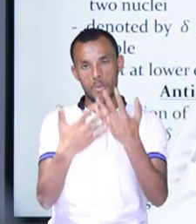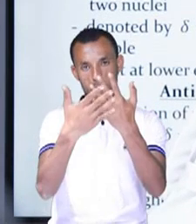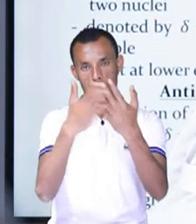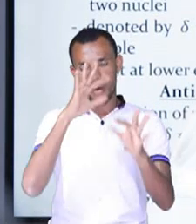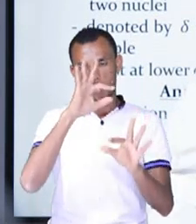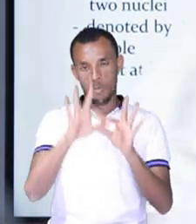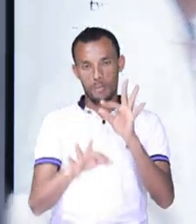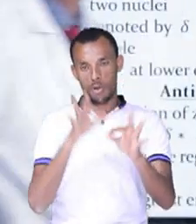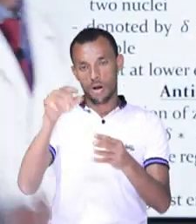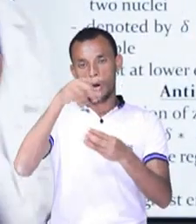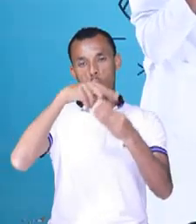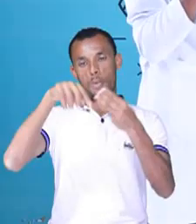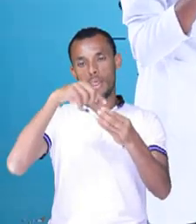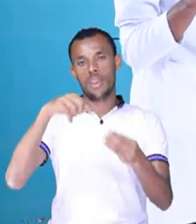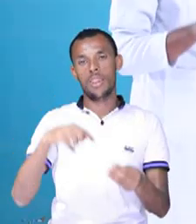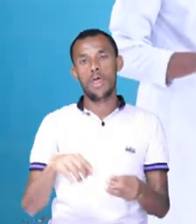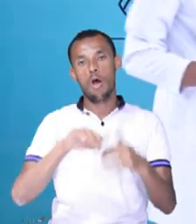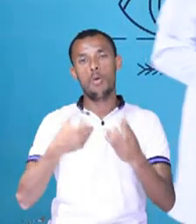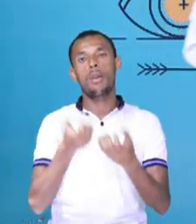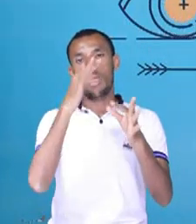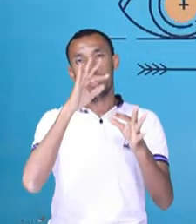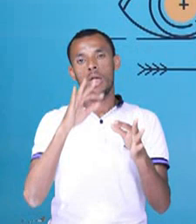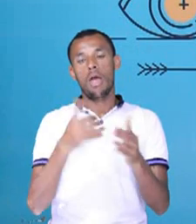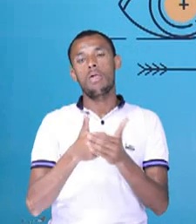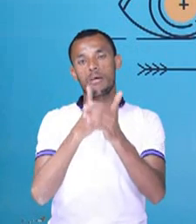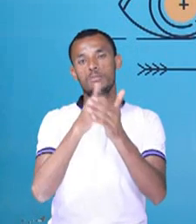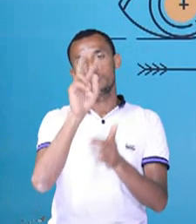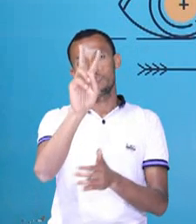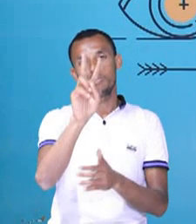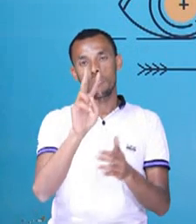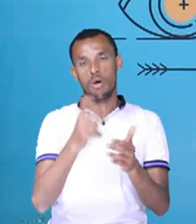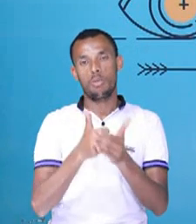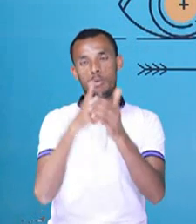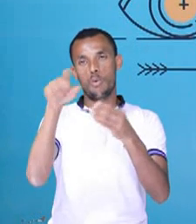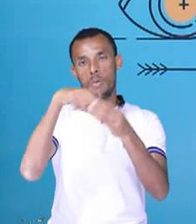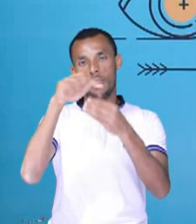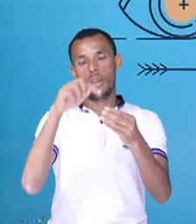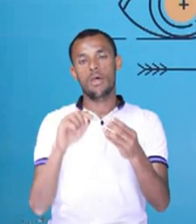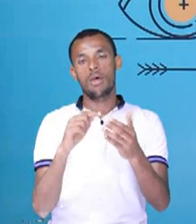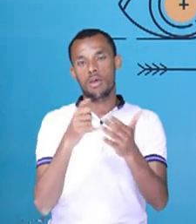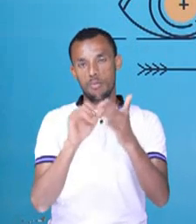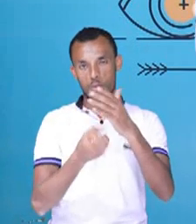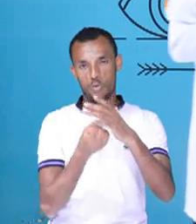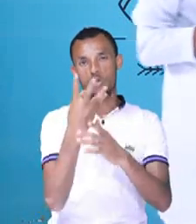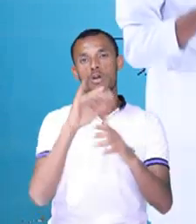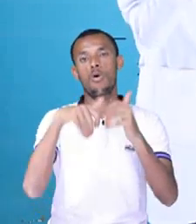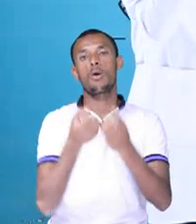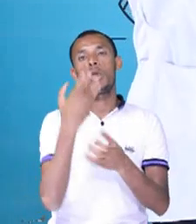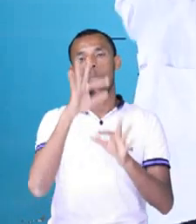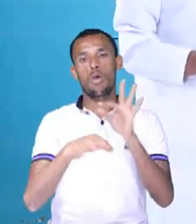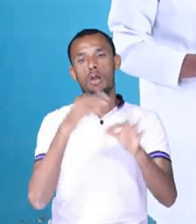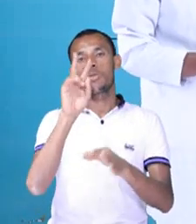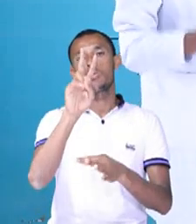molecular orbital. How many atomic orbital? 2 atomic orbital. 2 atomic orbital produces how many molecular